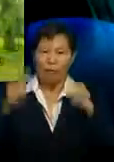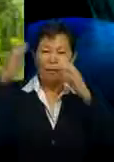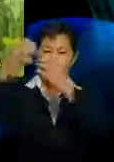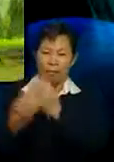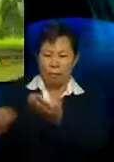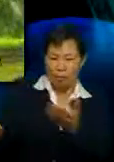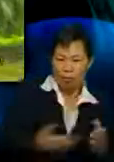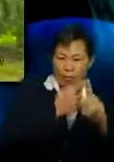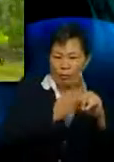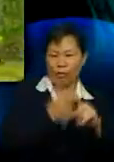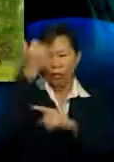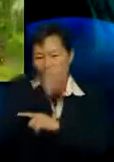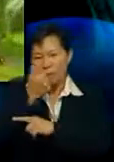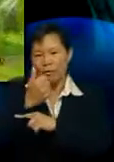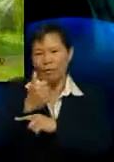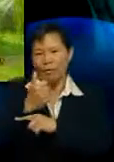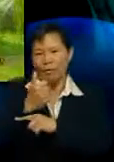from the African continent.